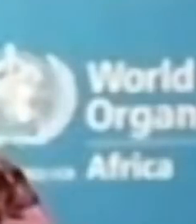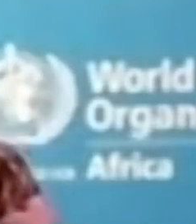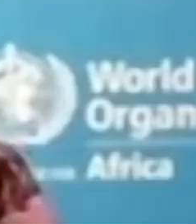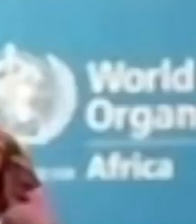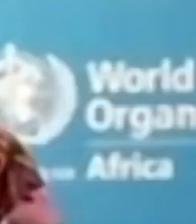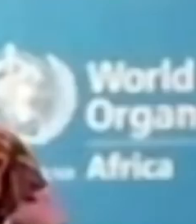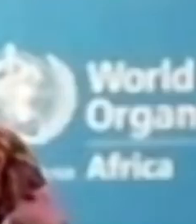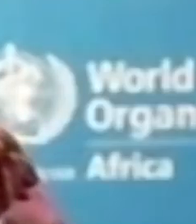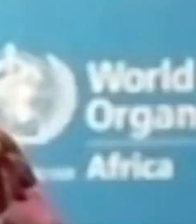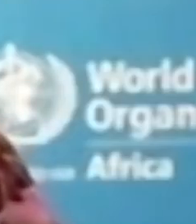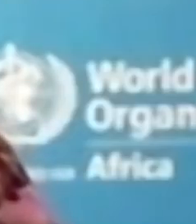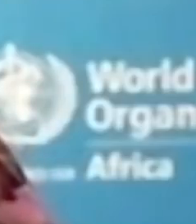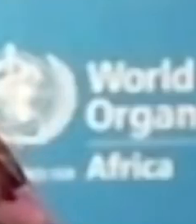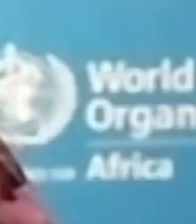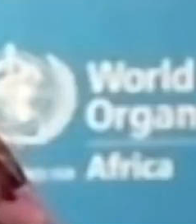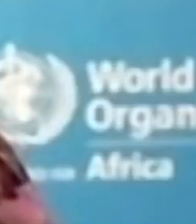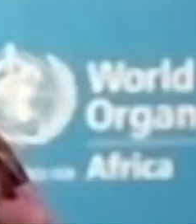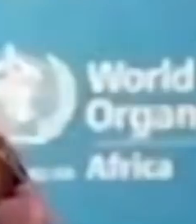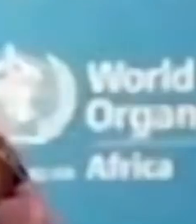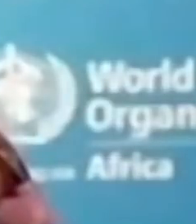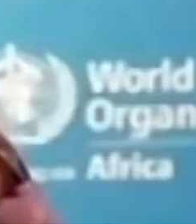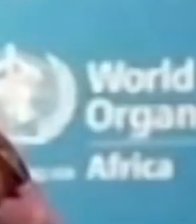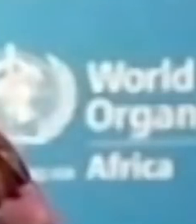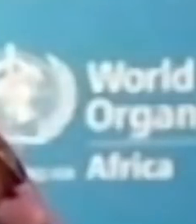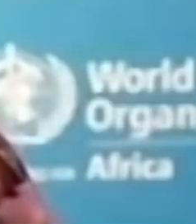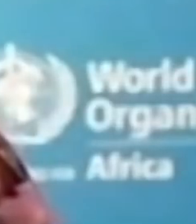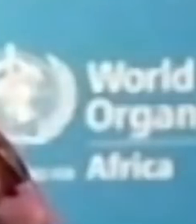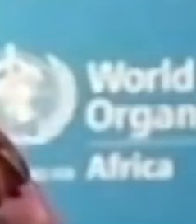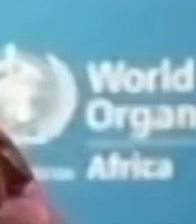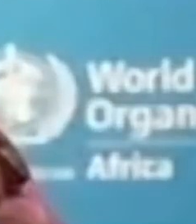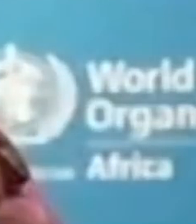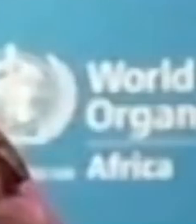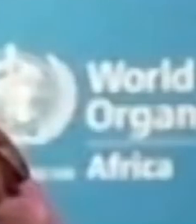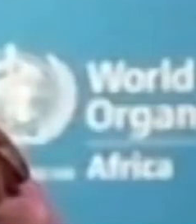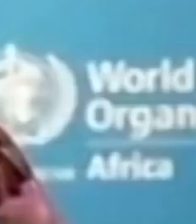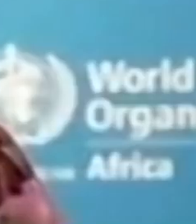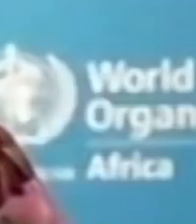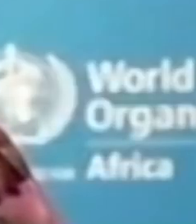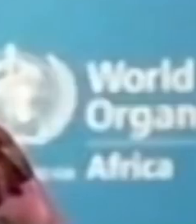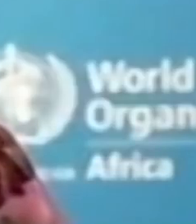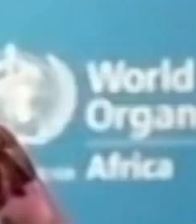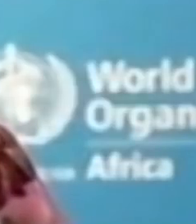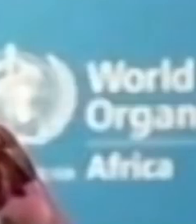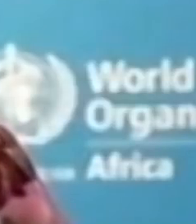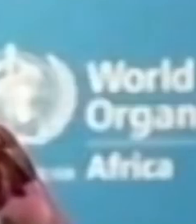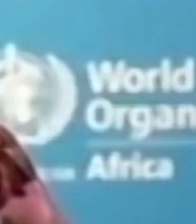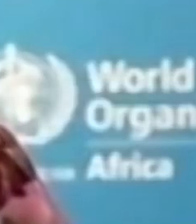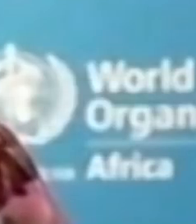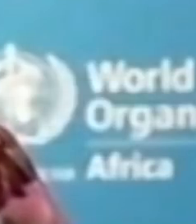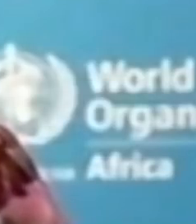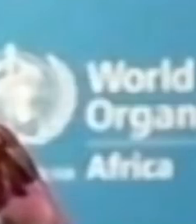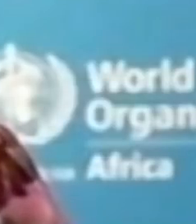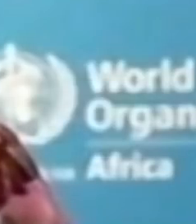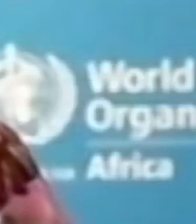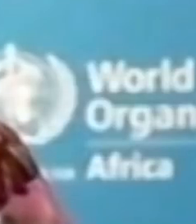I'd just like to emphasize this, is that we have a number of countries that have reported 0 cases over a couple of weeks.